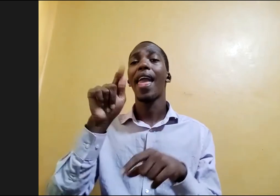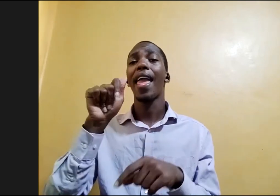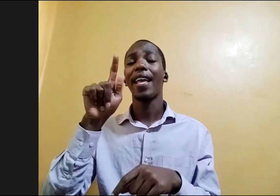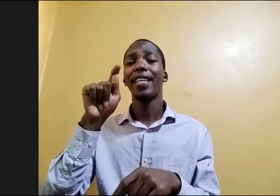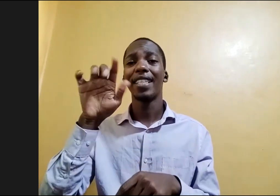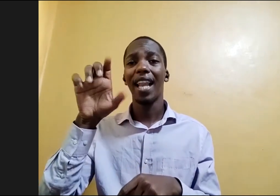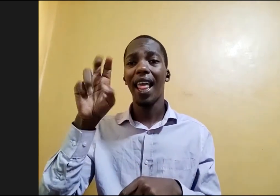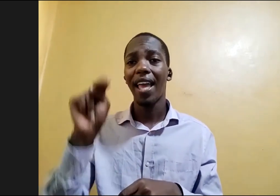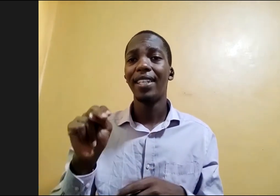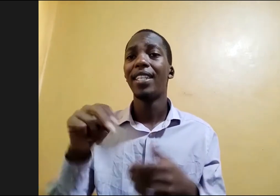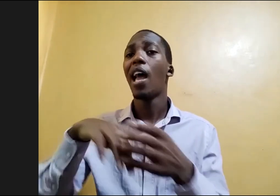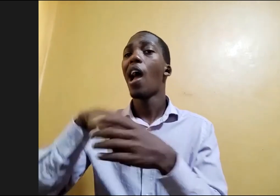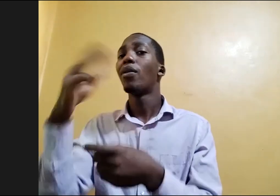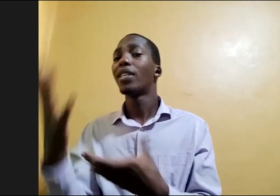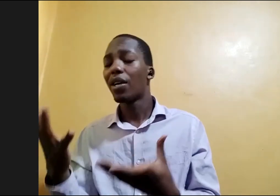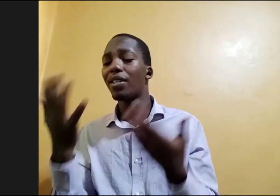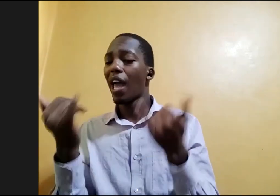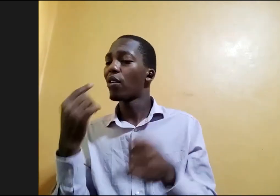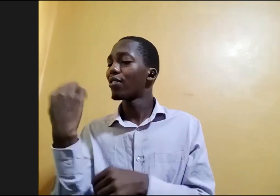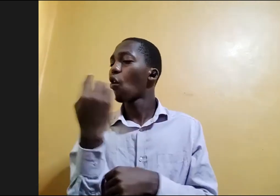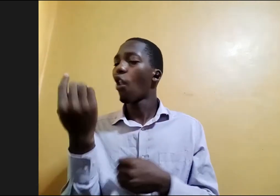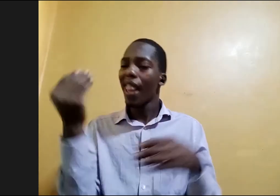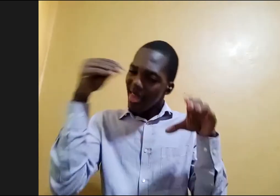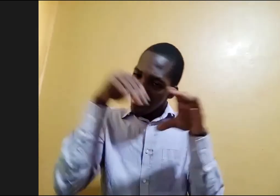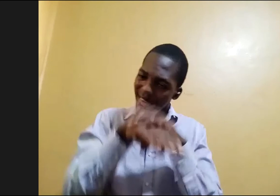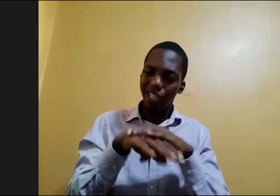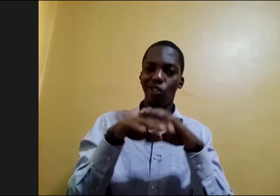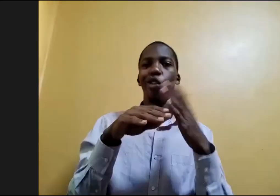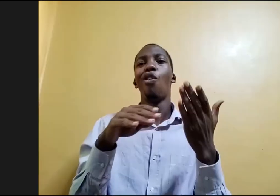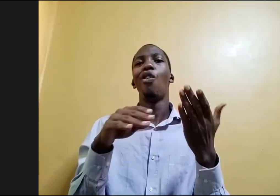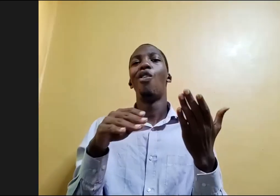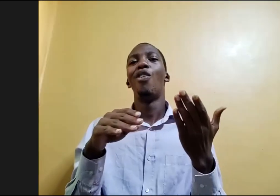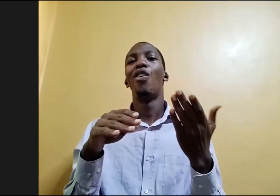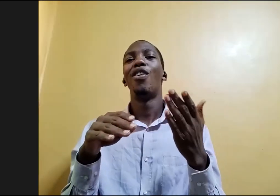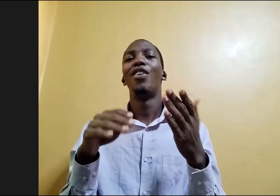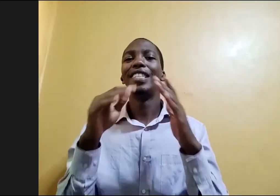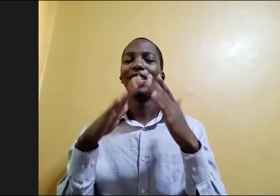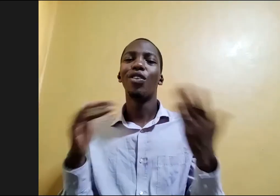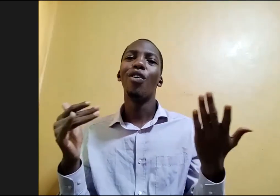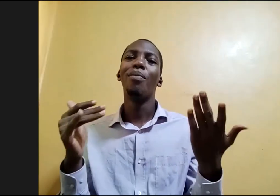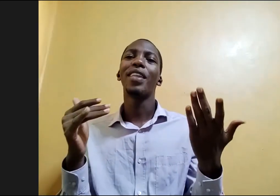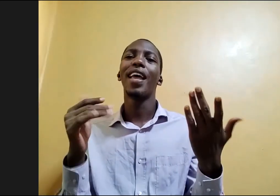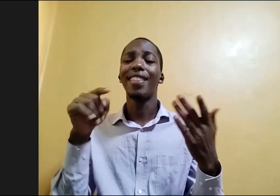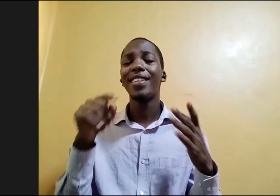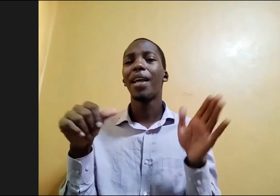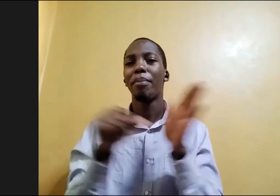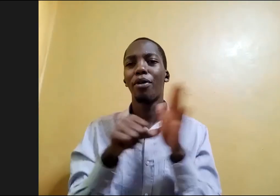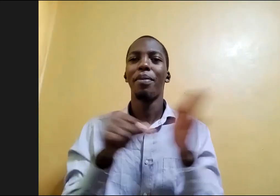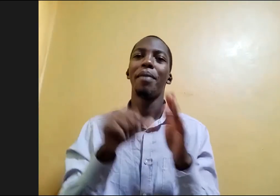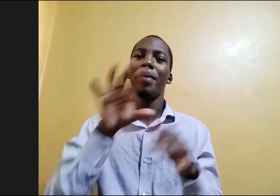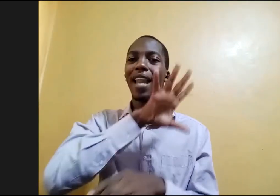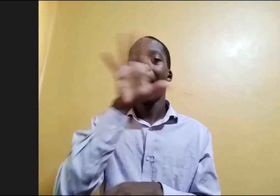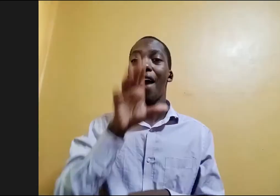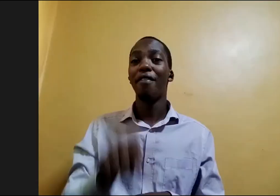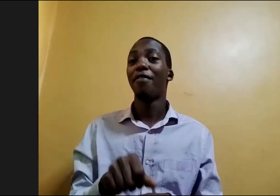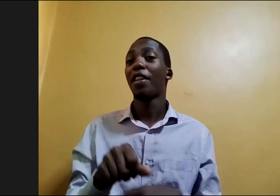outdoor. Now it's limited to indoor, and it's really a problem, especially in Africa. But they do not use